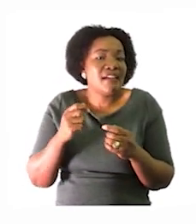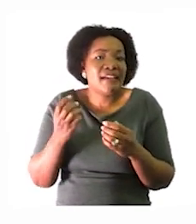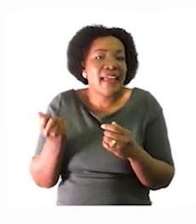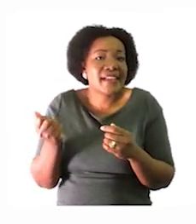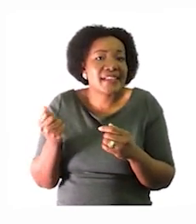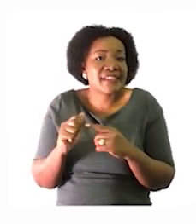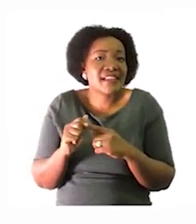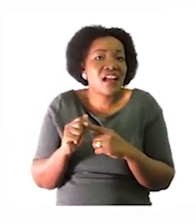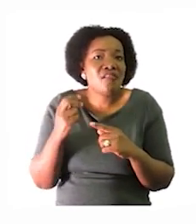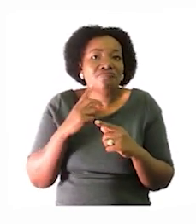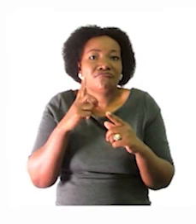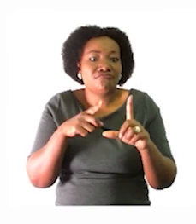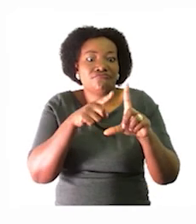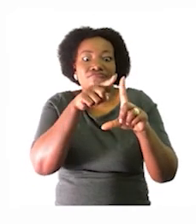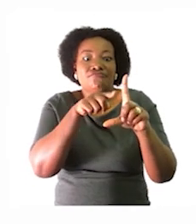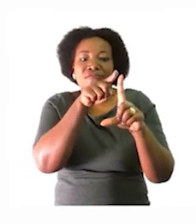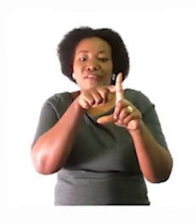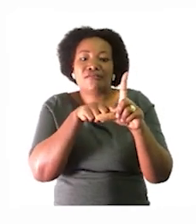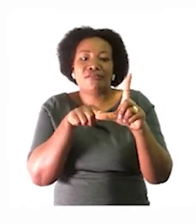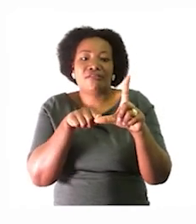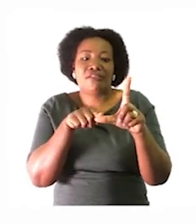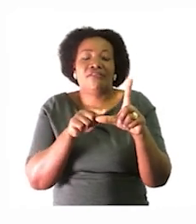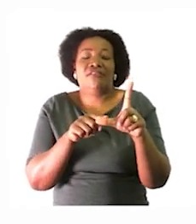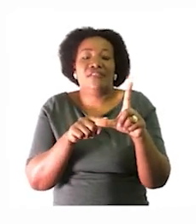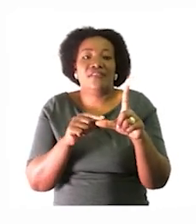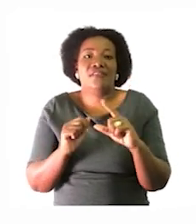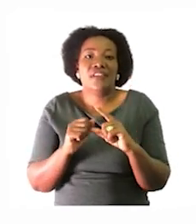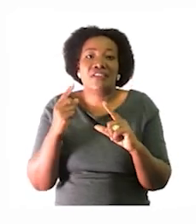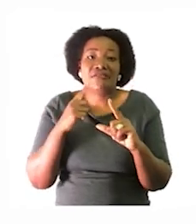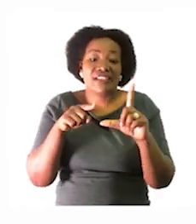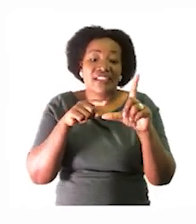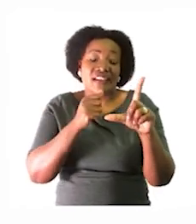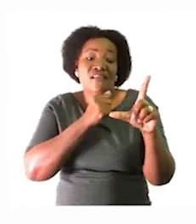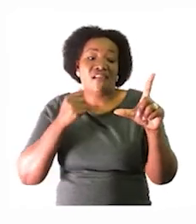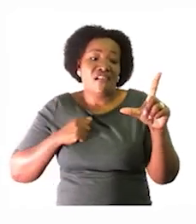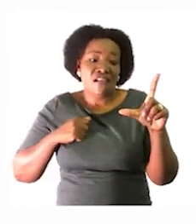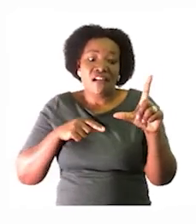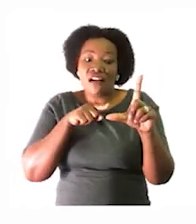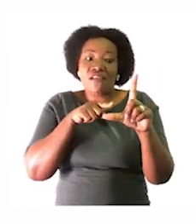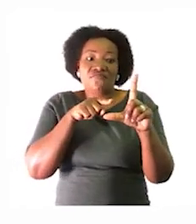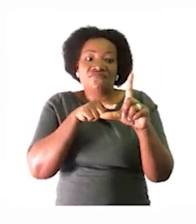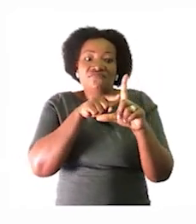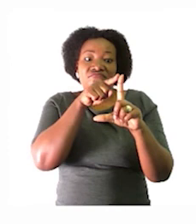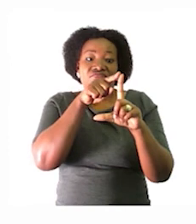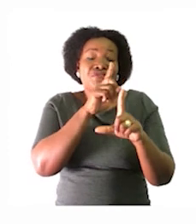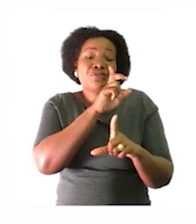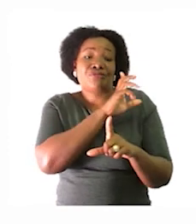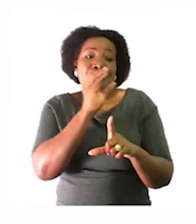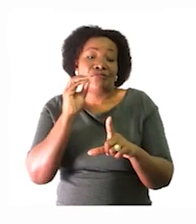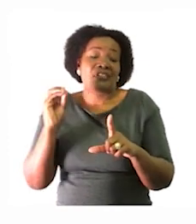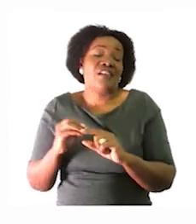Yes? Then you look up to all the crosses that goes all the way up to 100. So it means Dad